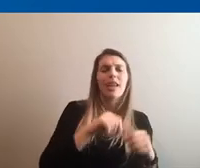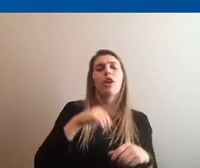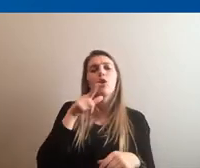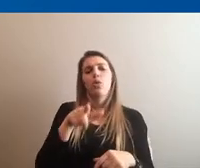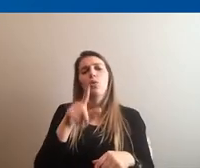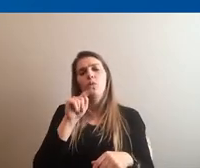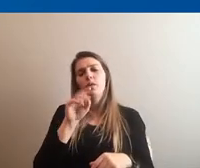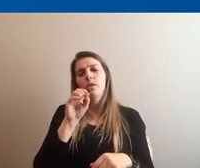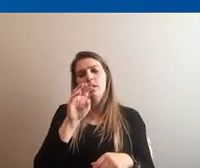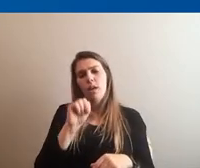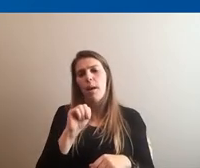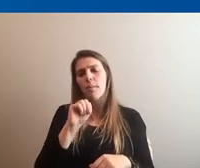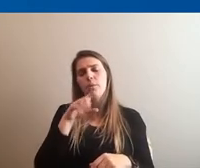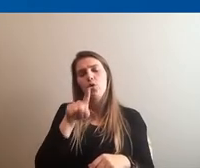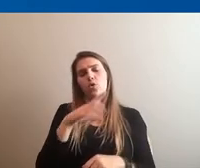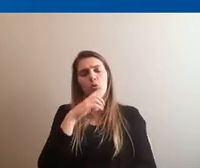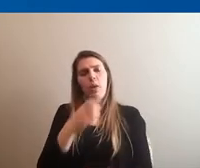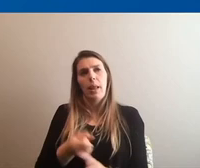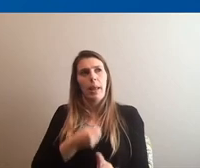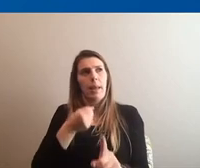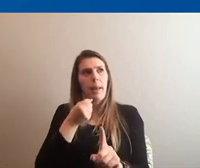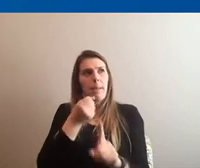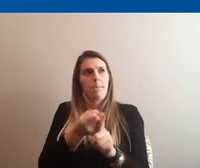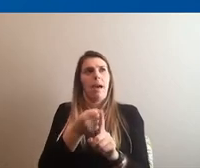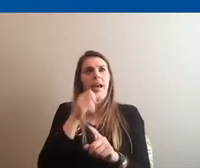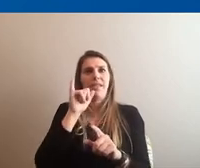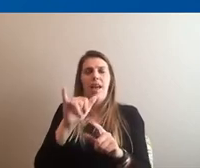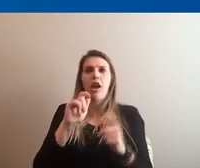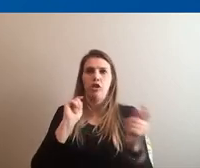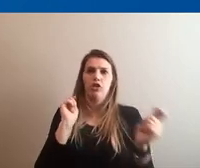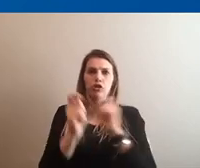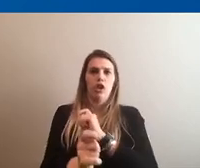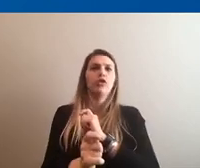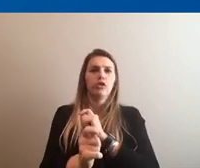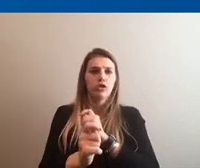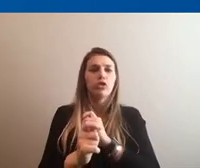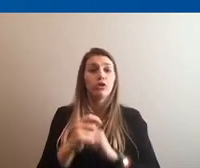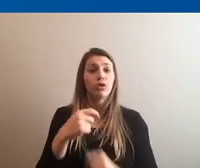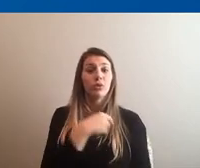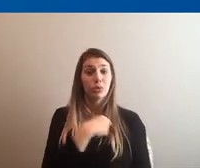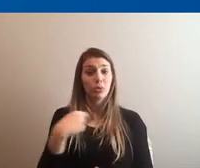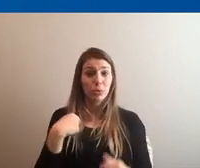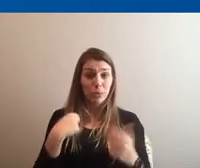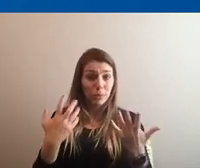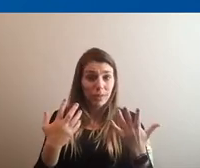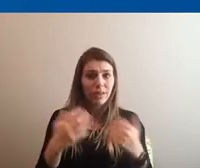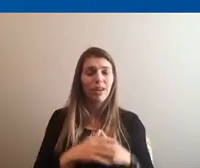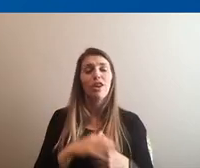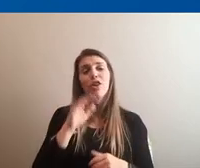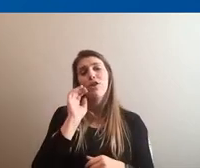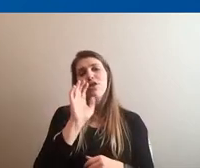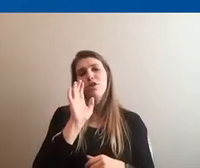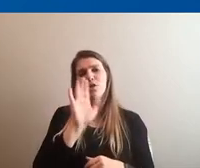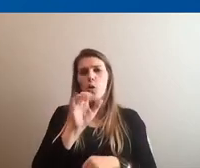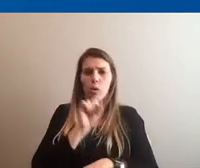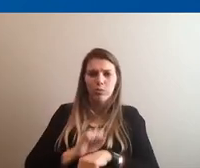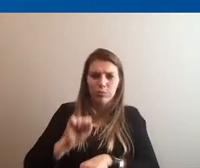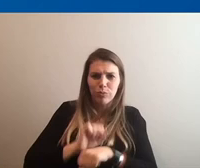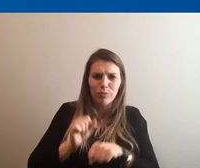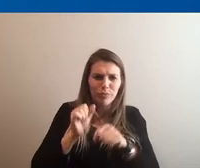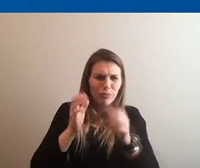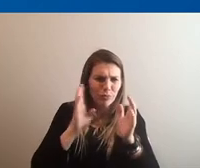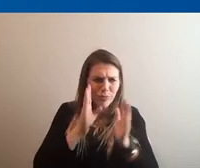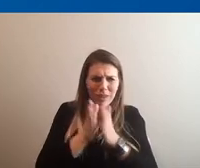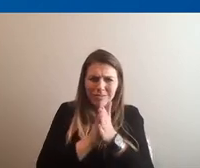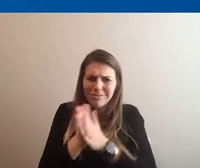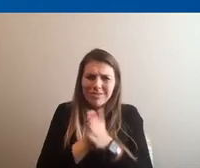have empowered a revolution. And we, your foot soldiers, are determined to